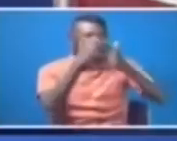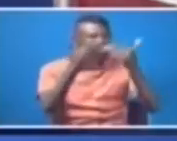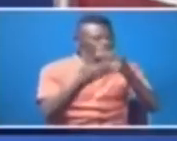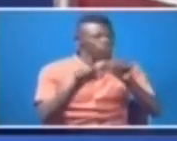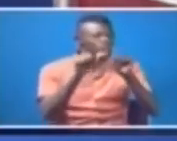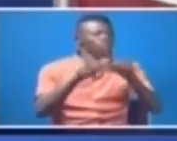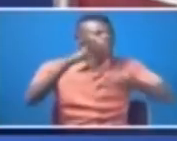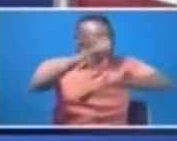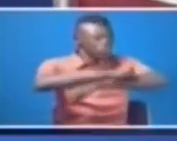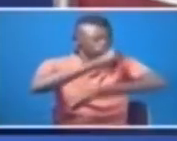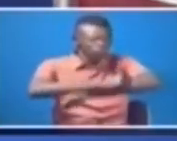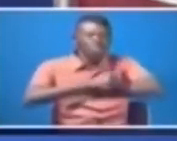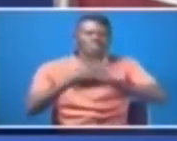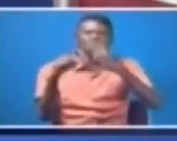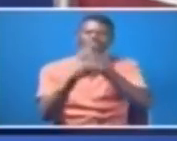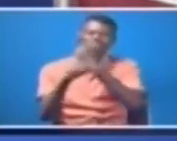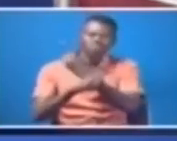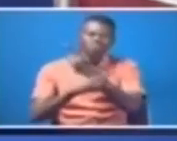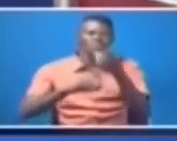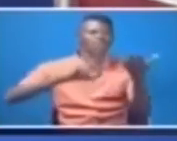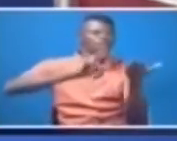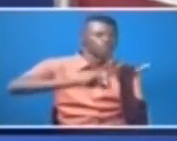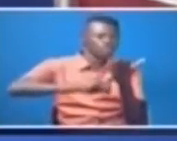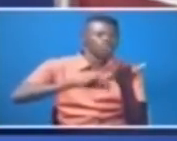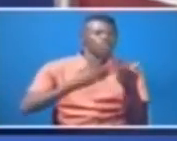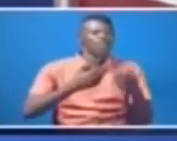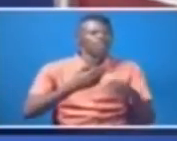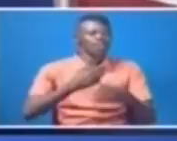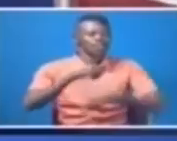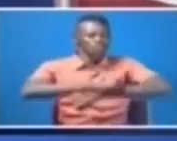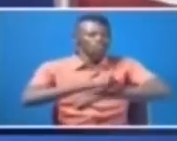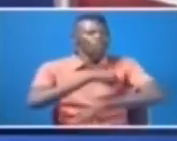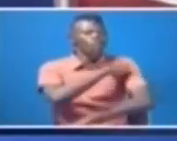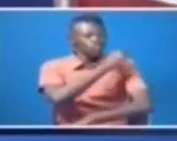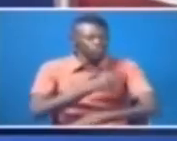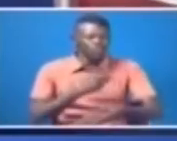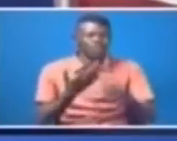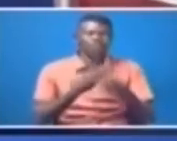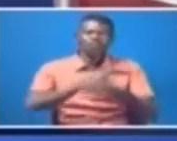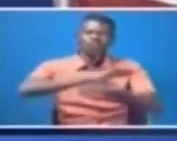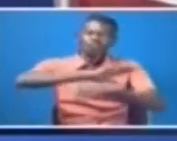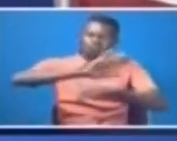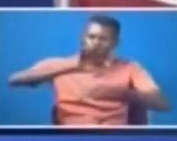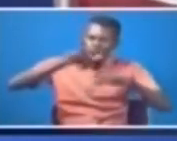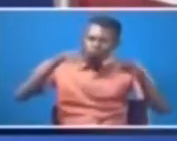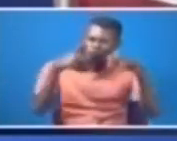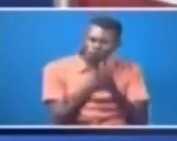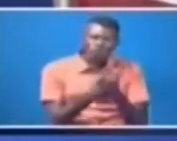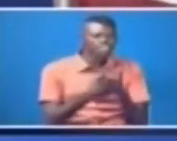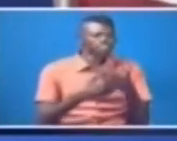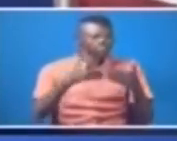you will find schools and vocational training facilities, you'll find hospitals, you'll find all the what we were calling